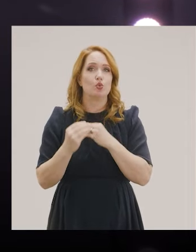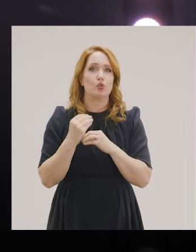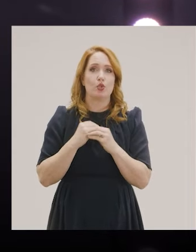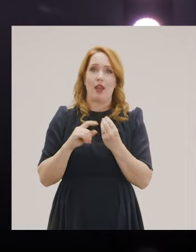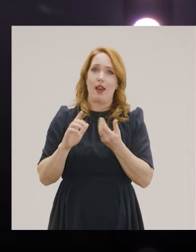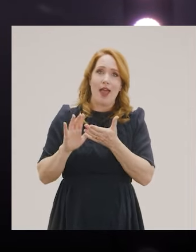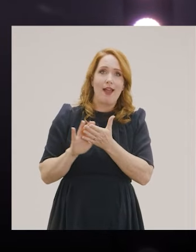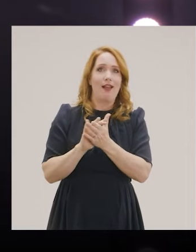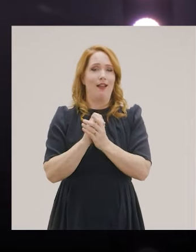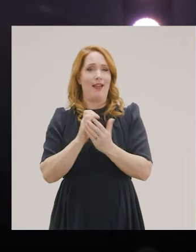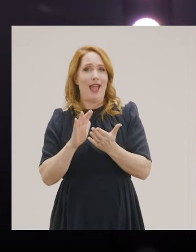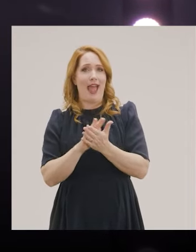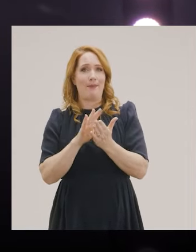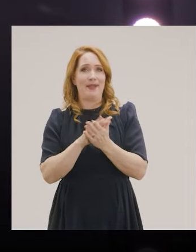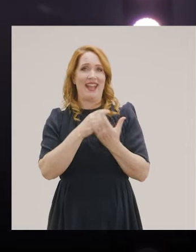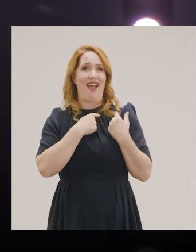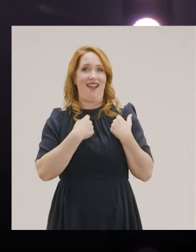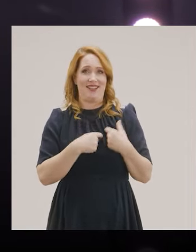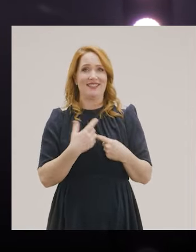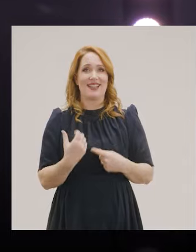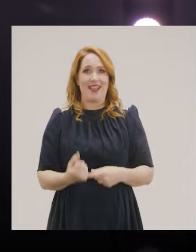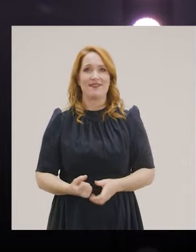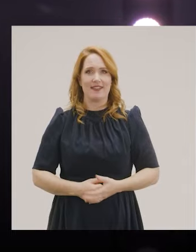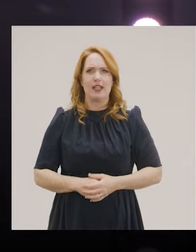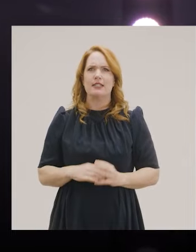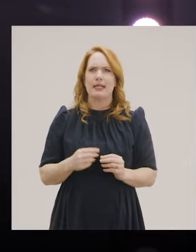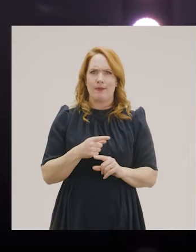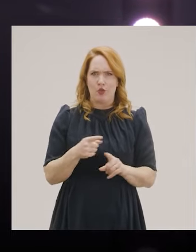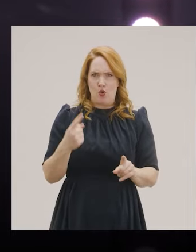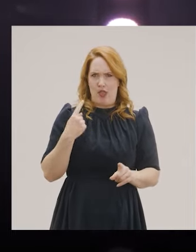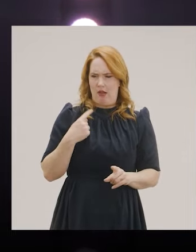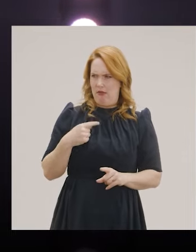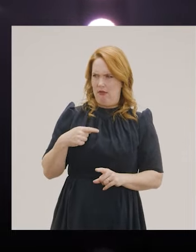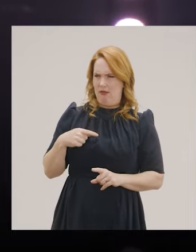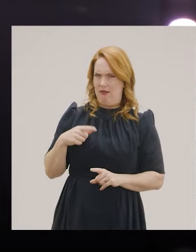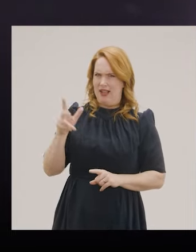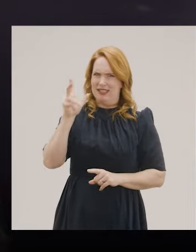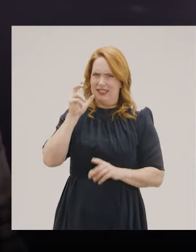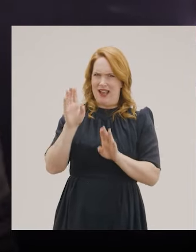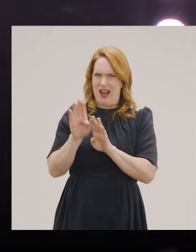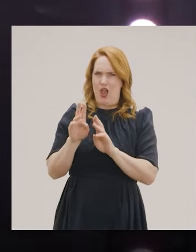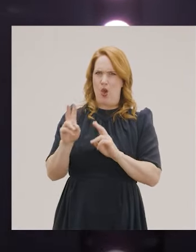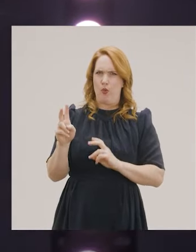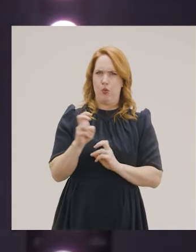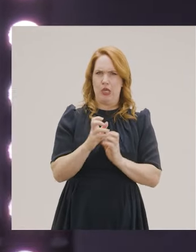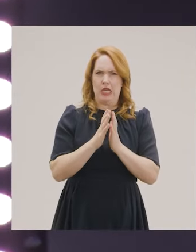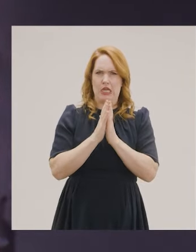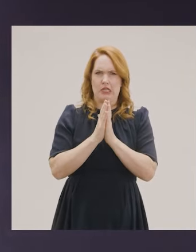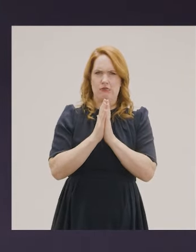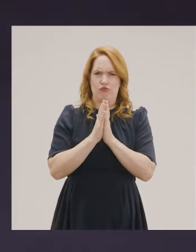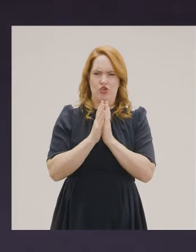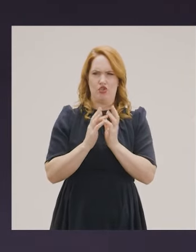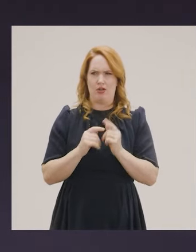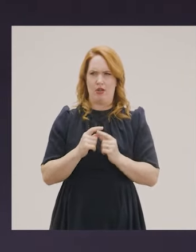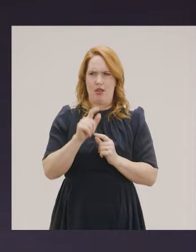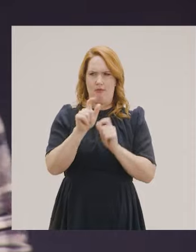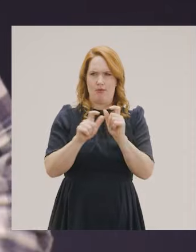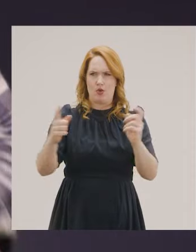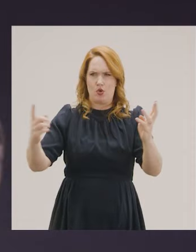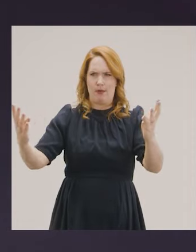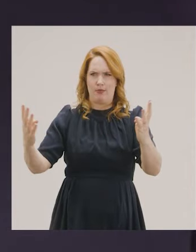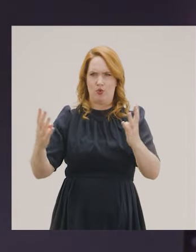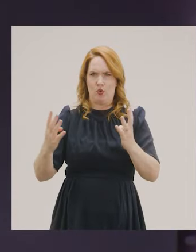bread in their homes and they ate together with glad and sincere hearts. Now, some of you will think, oh my goodness, this sounds like some weird commune,